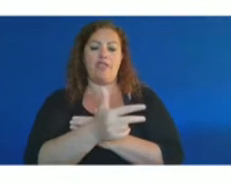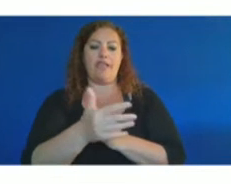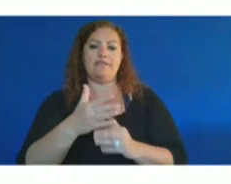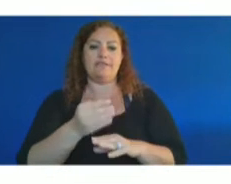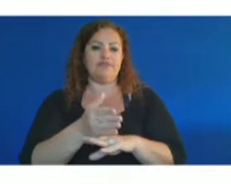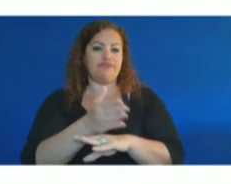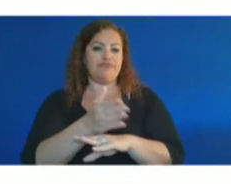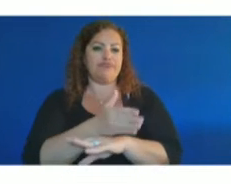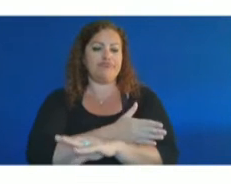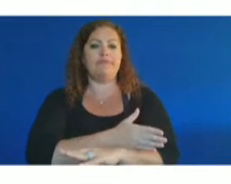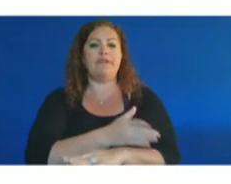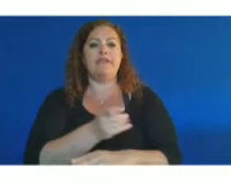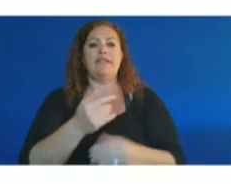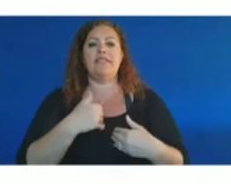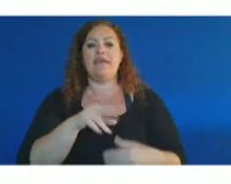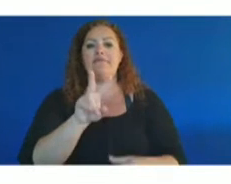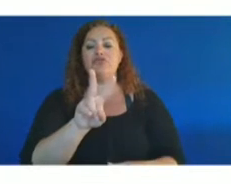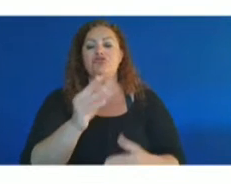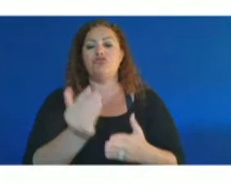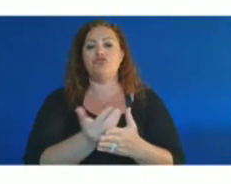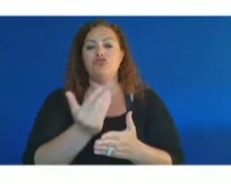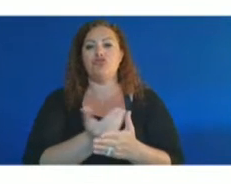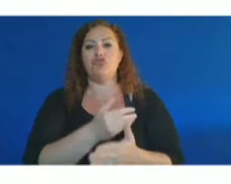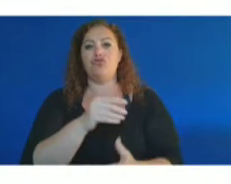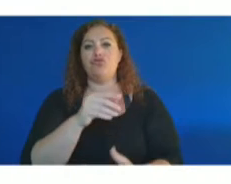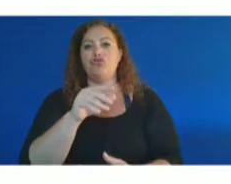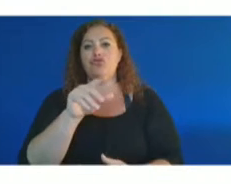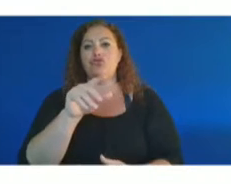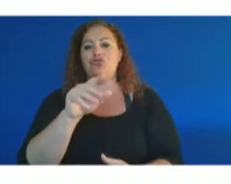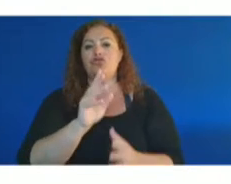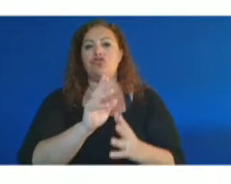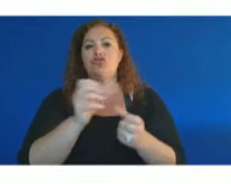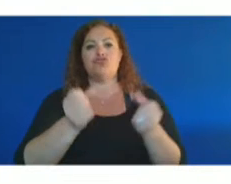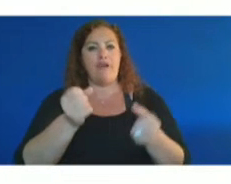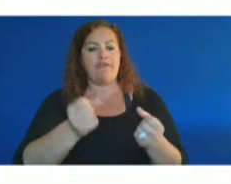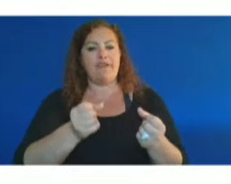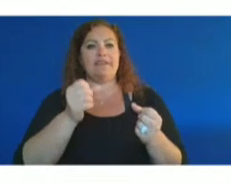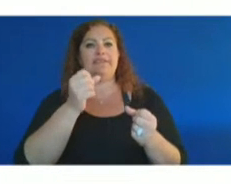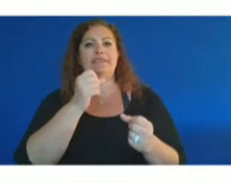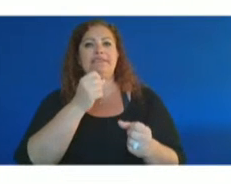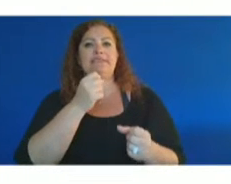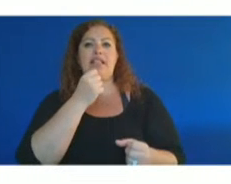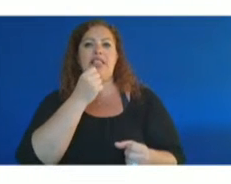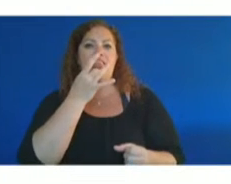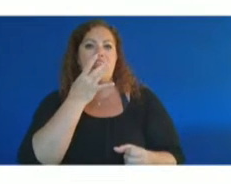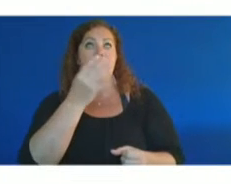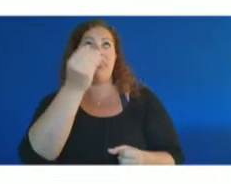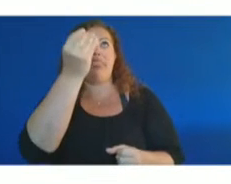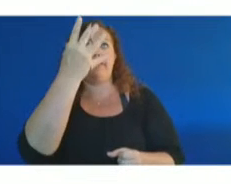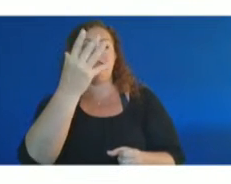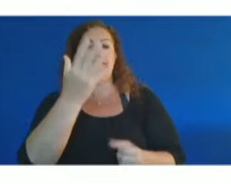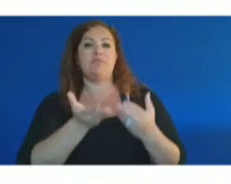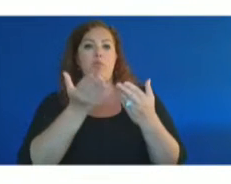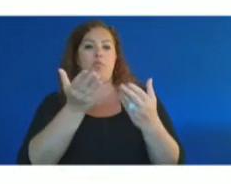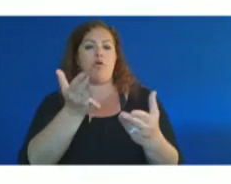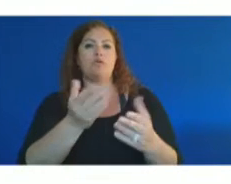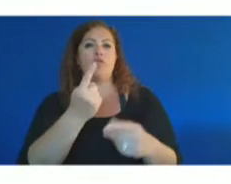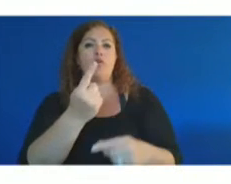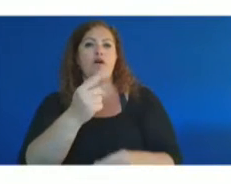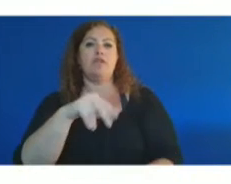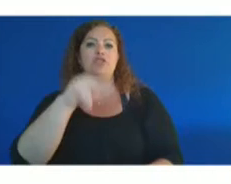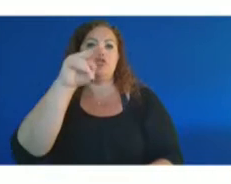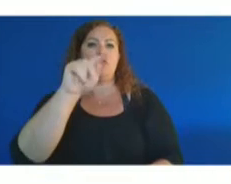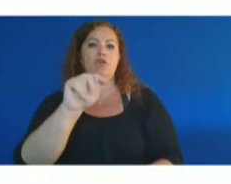two new tra uh traffic signals proposed as part of the development uh one on North Trion and at